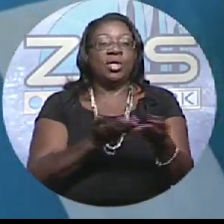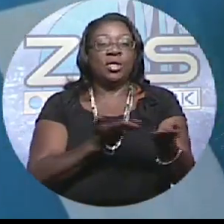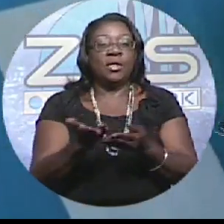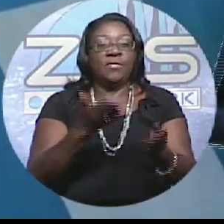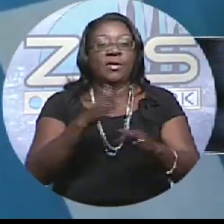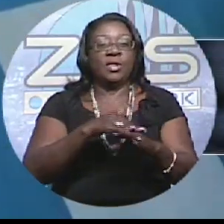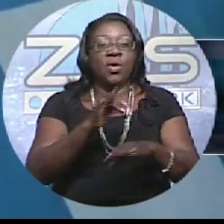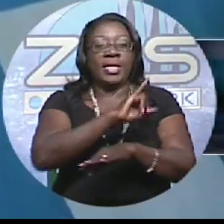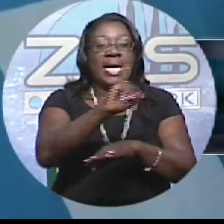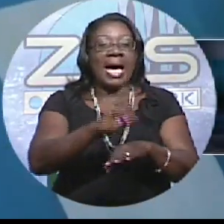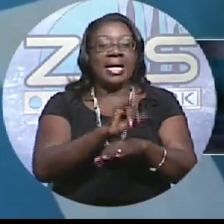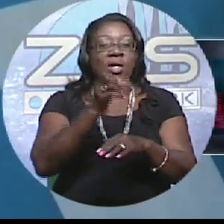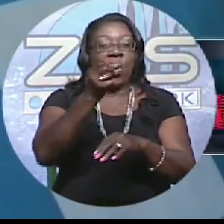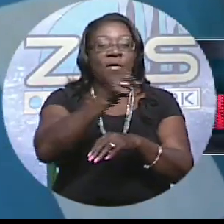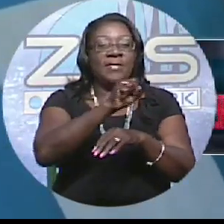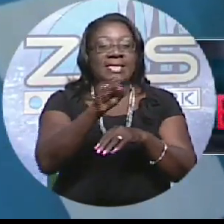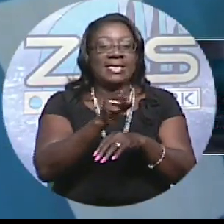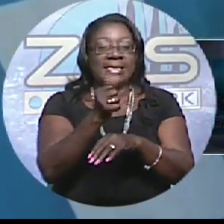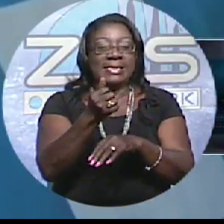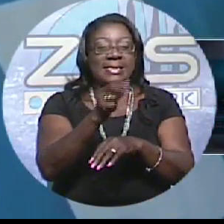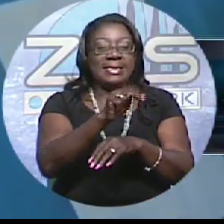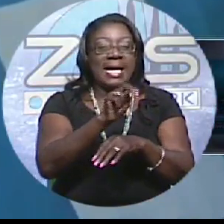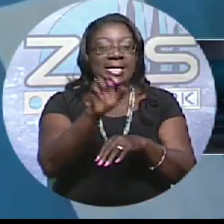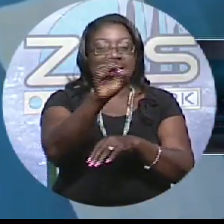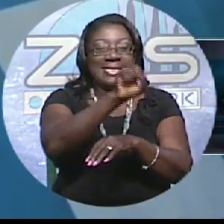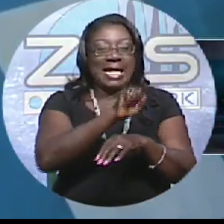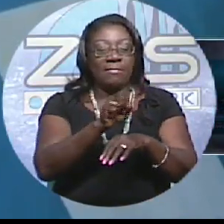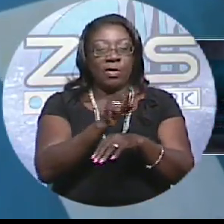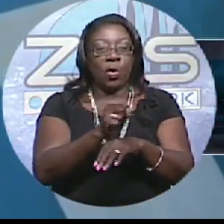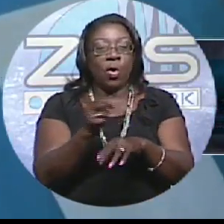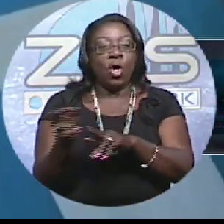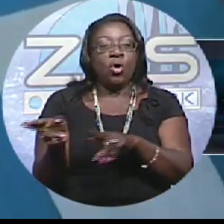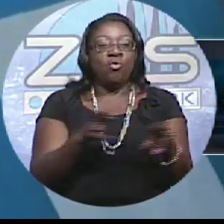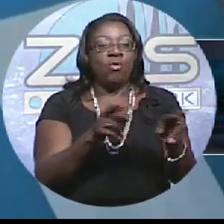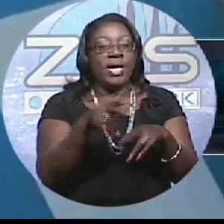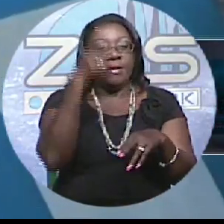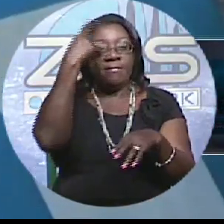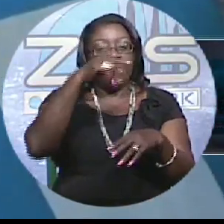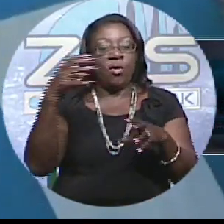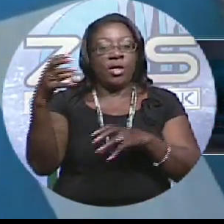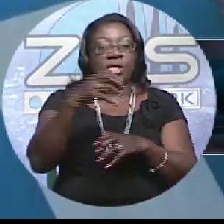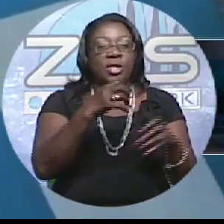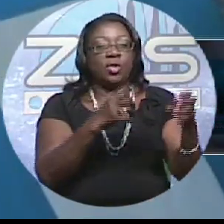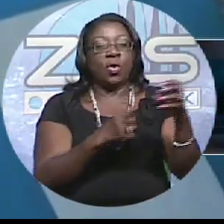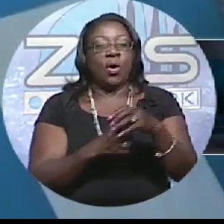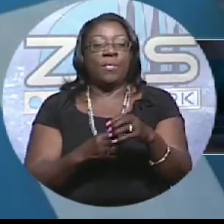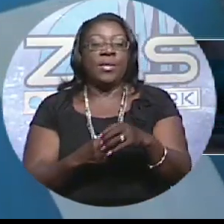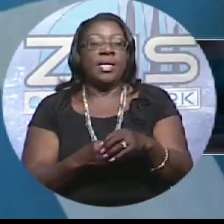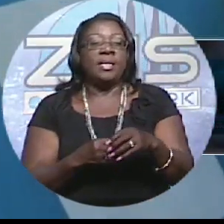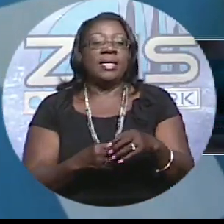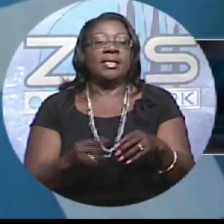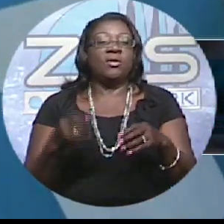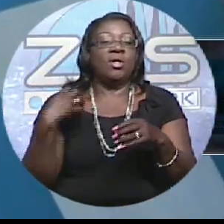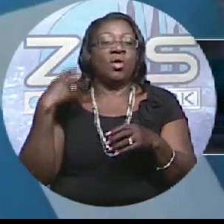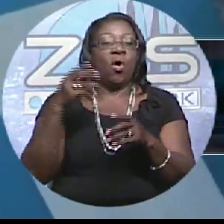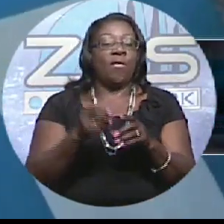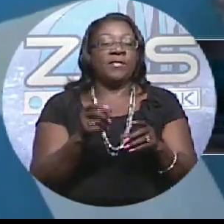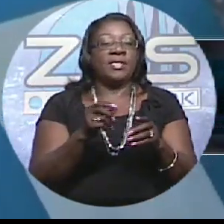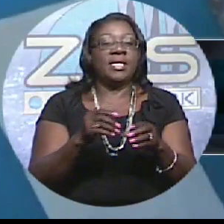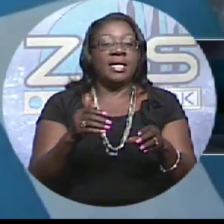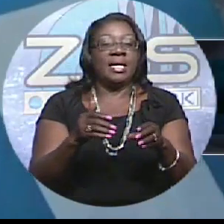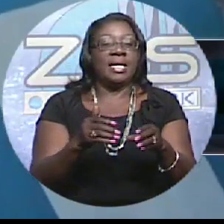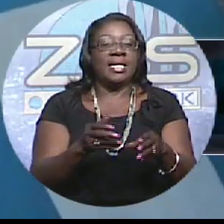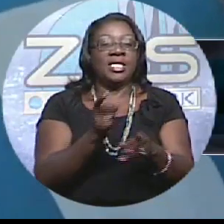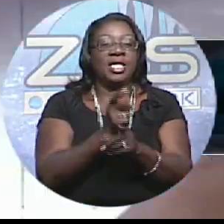the island of San Salvador are prepared for whatever impact Erika brings to the island. That's according to Officer in Charge Eleuthera